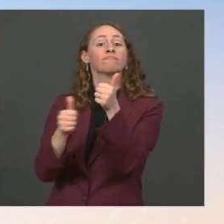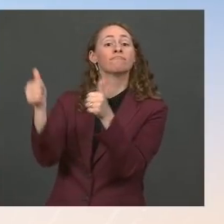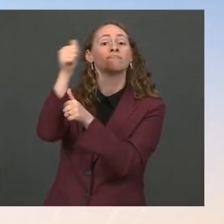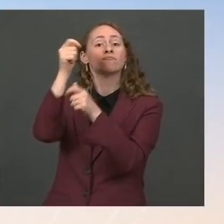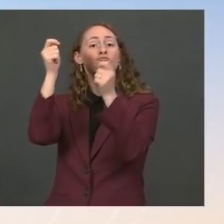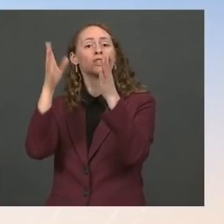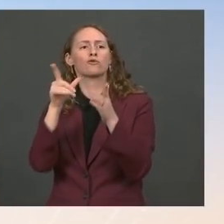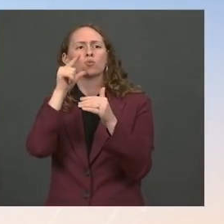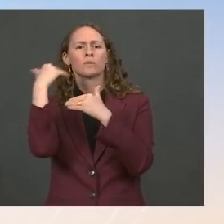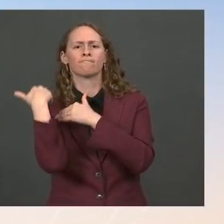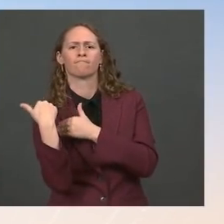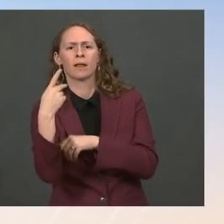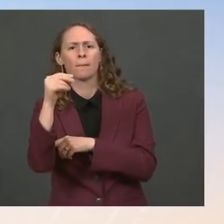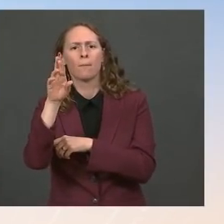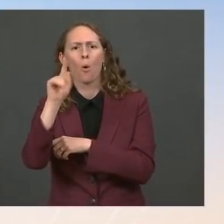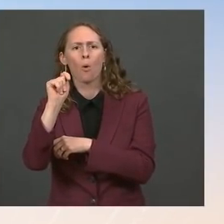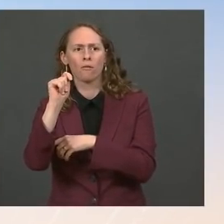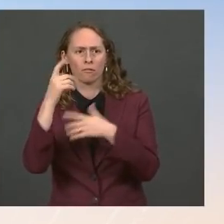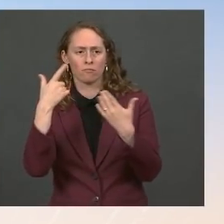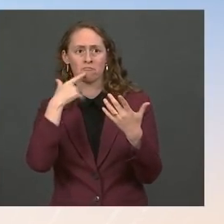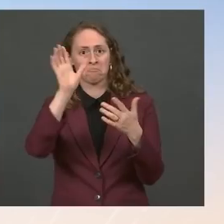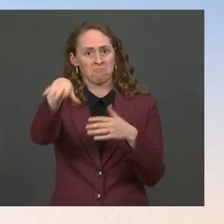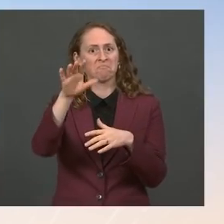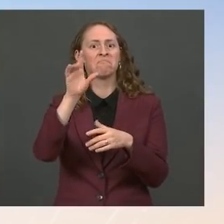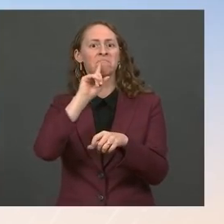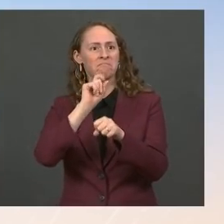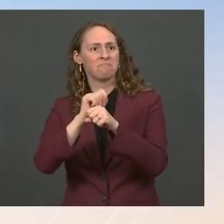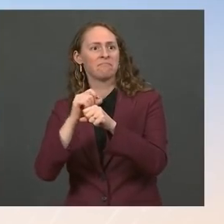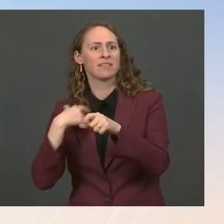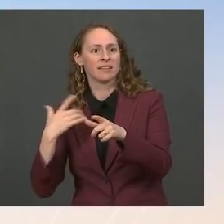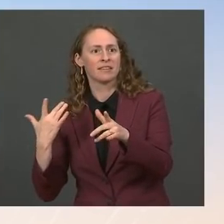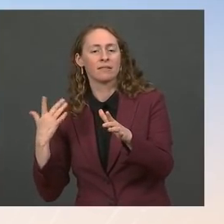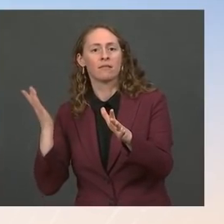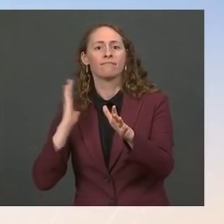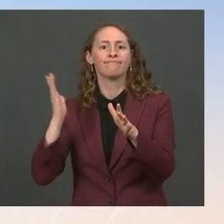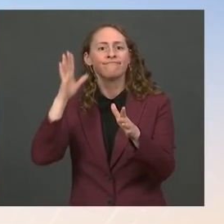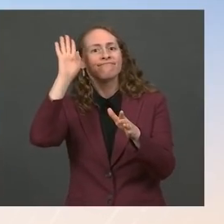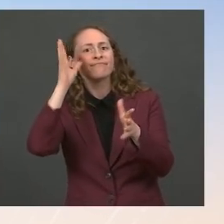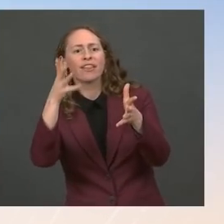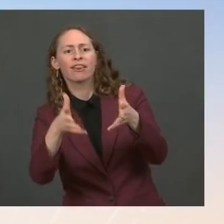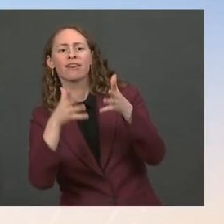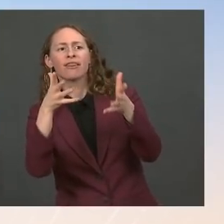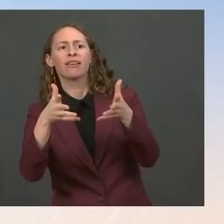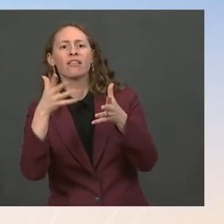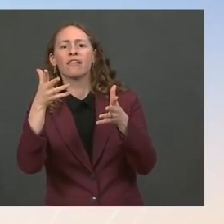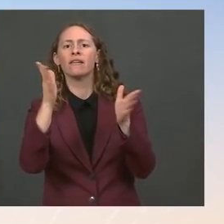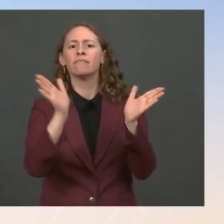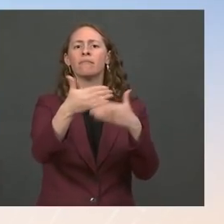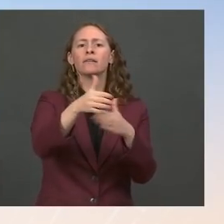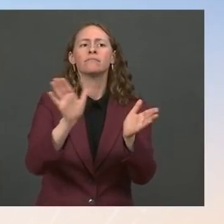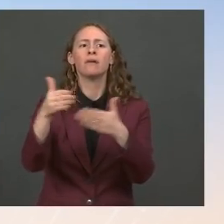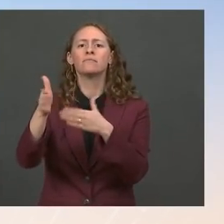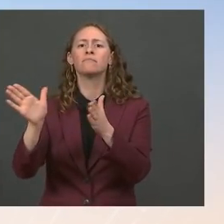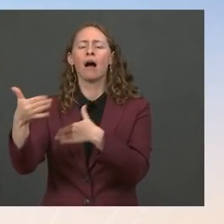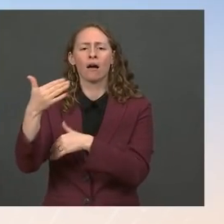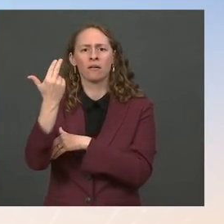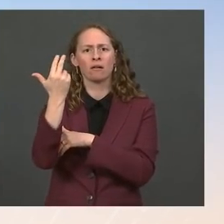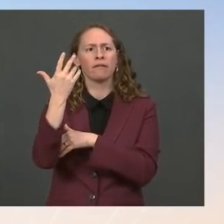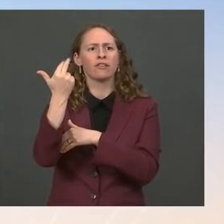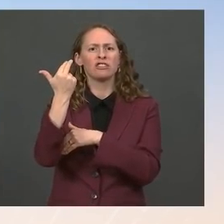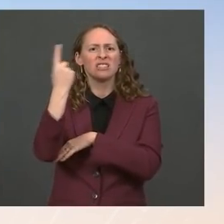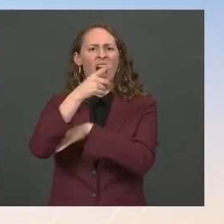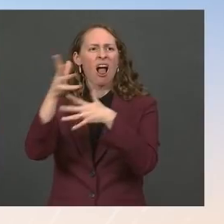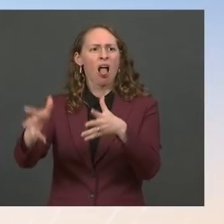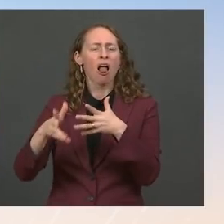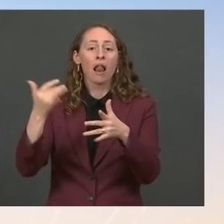half the amount of cargo that is sitting on the docks for 13 days or longer. That is serious progress. And this commitment from the railroad is just the